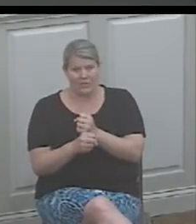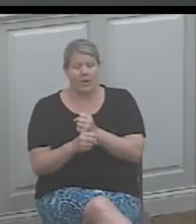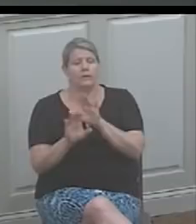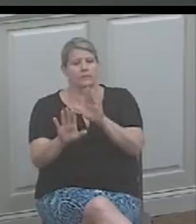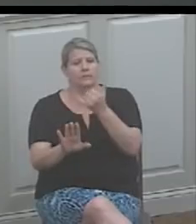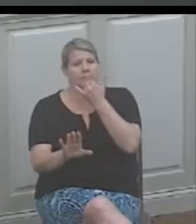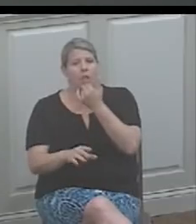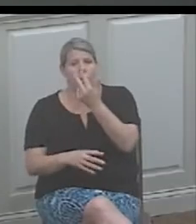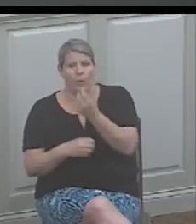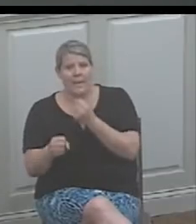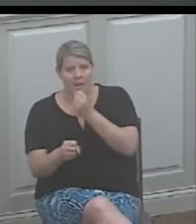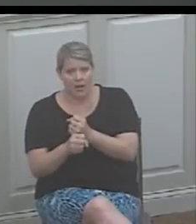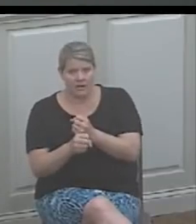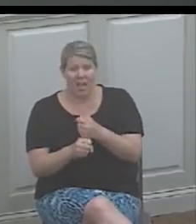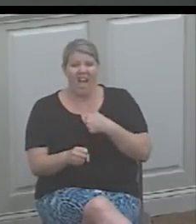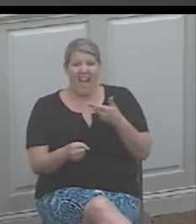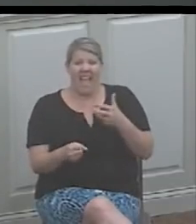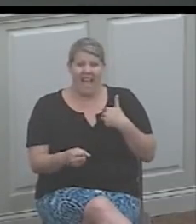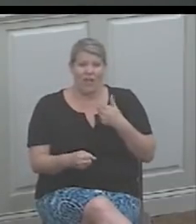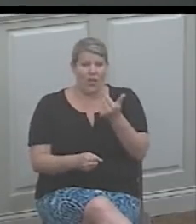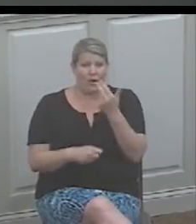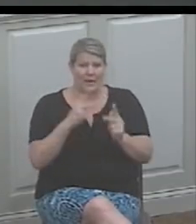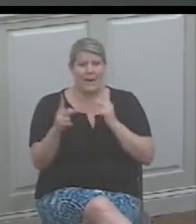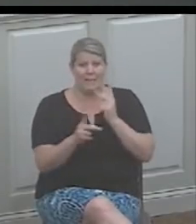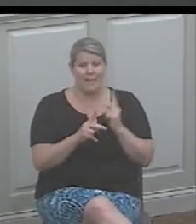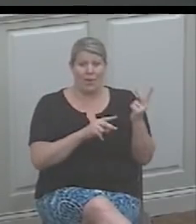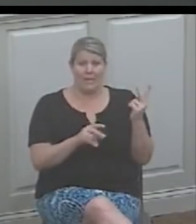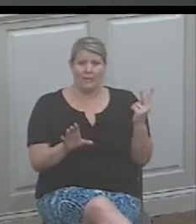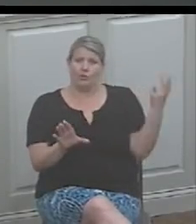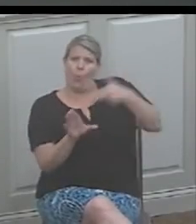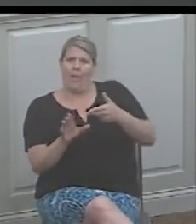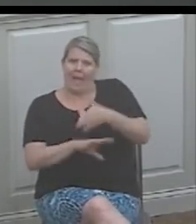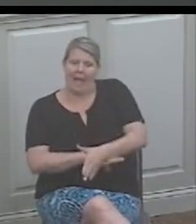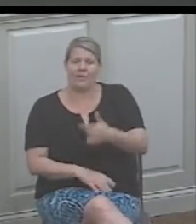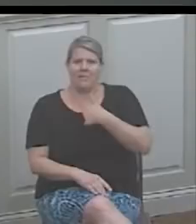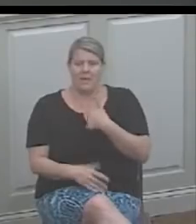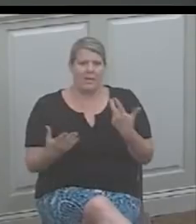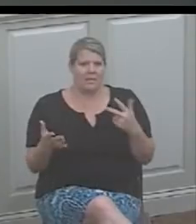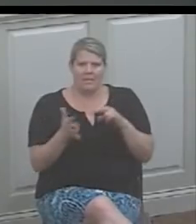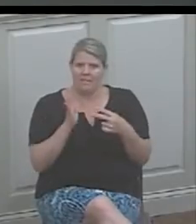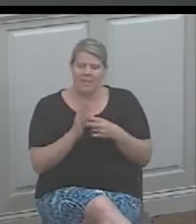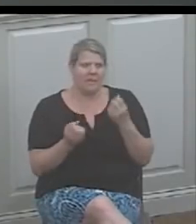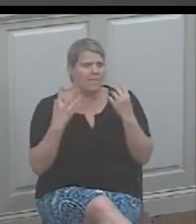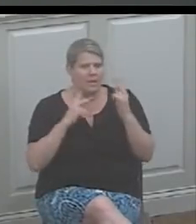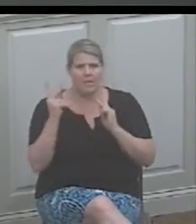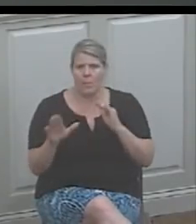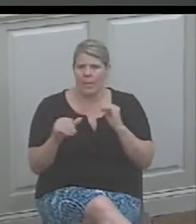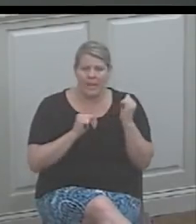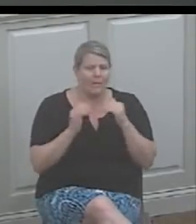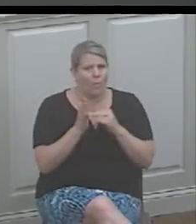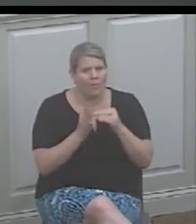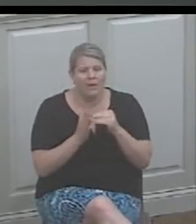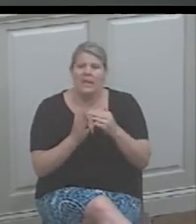go up to a three-year officer and ask them if they have 13 people behind them, excluding Kentucky State Police, Louisville, and Lexington Metro. It's time